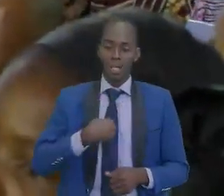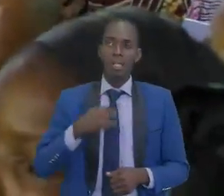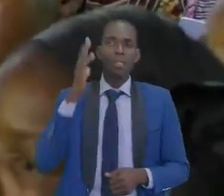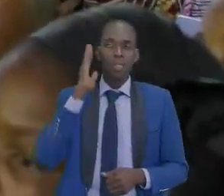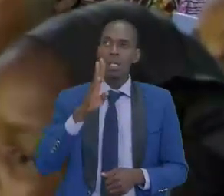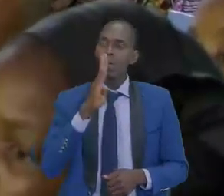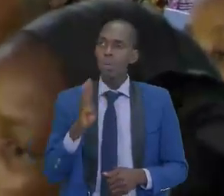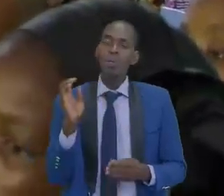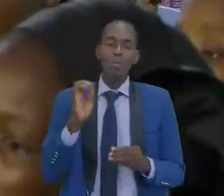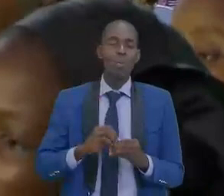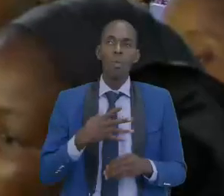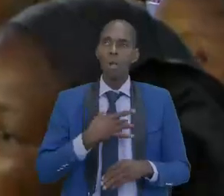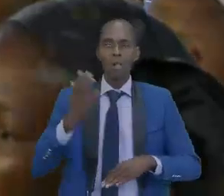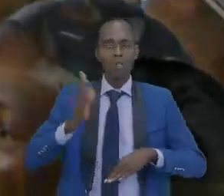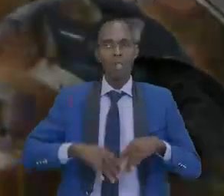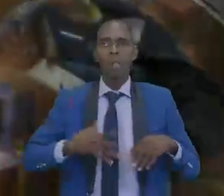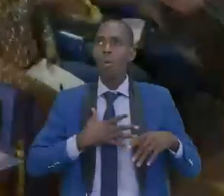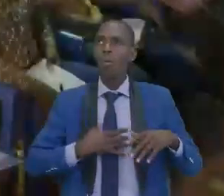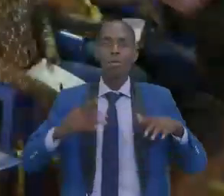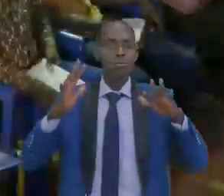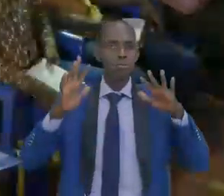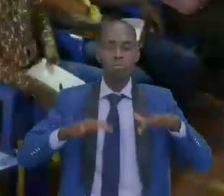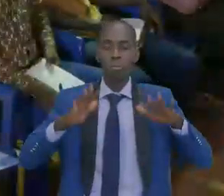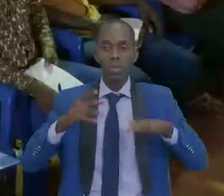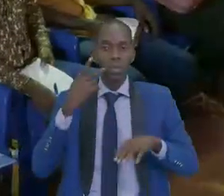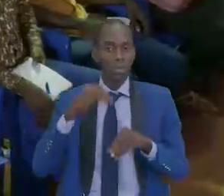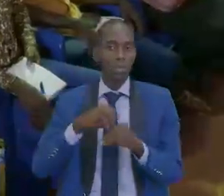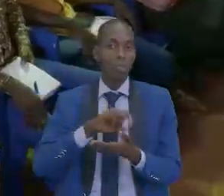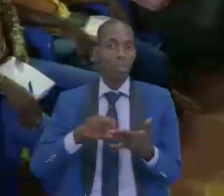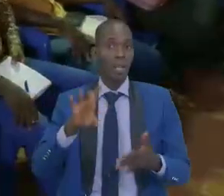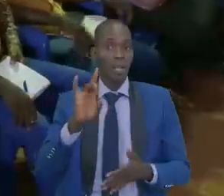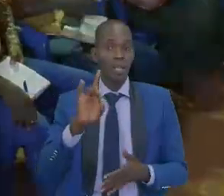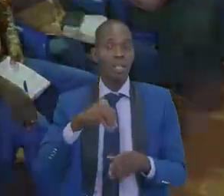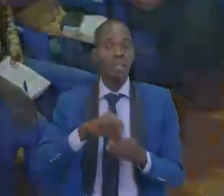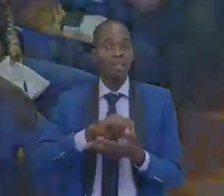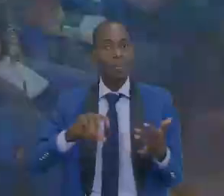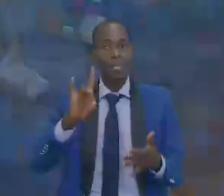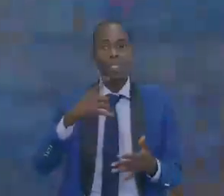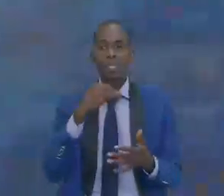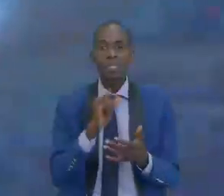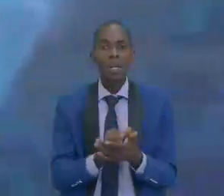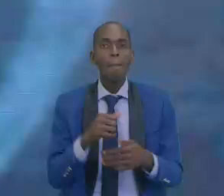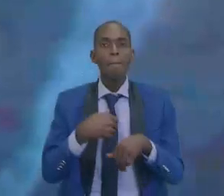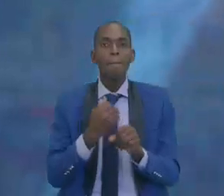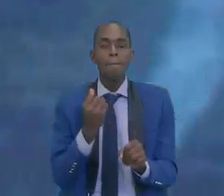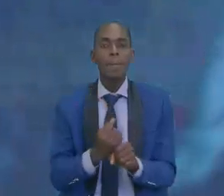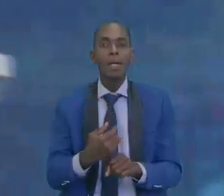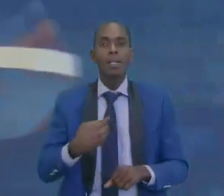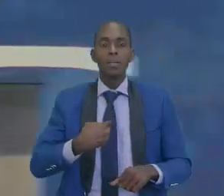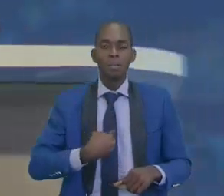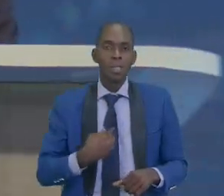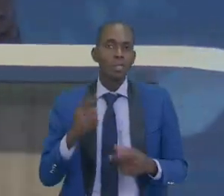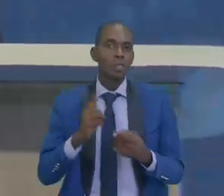than snow. Look at verse 8. It says, make me to